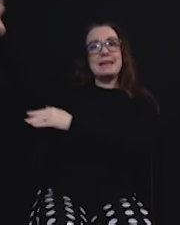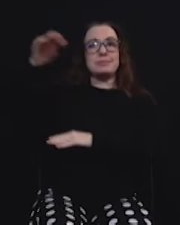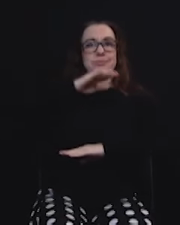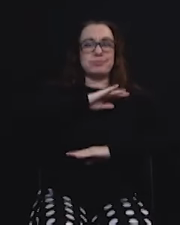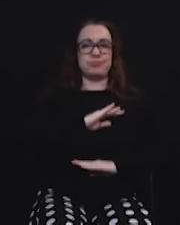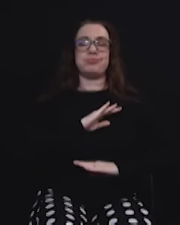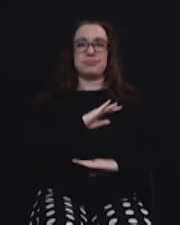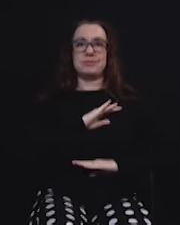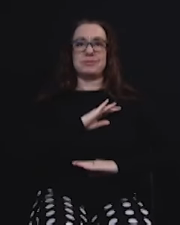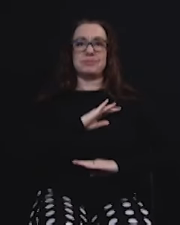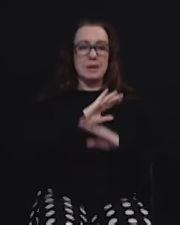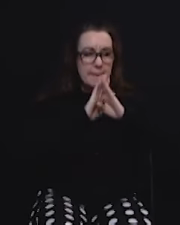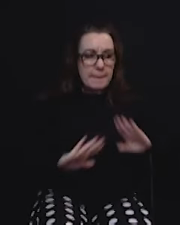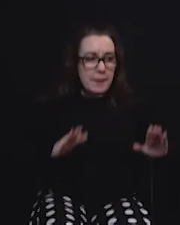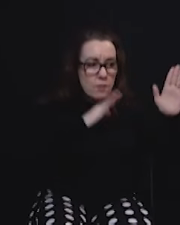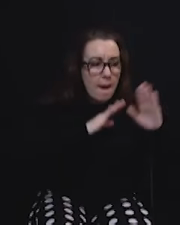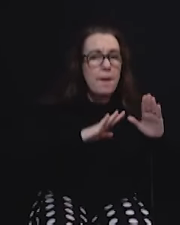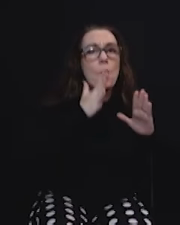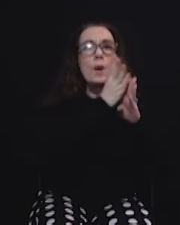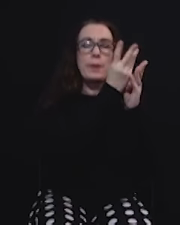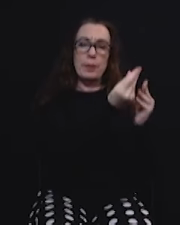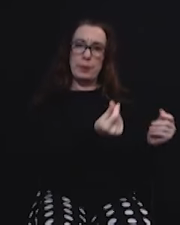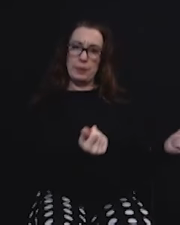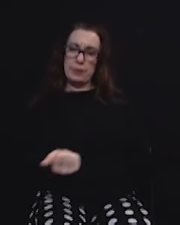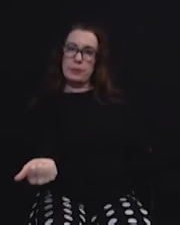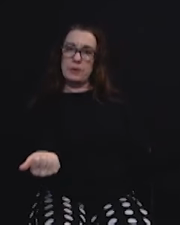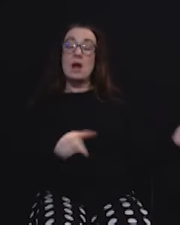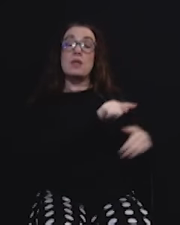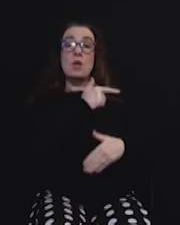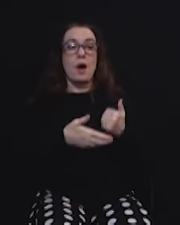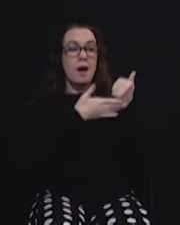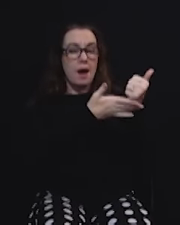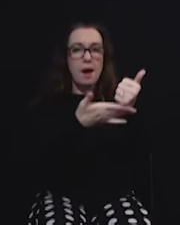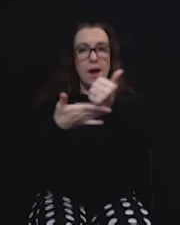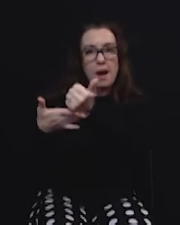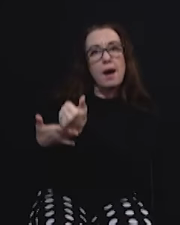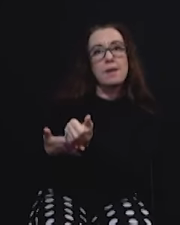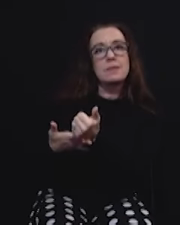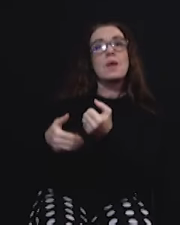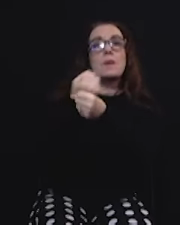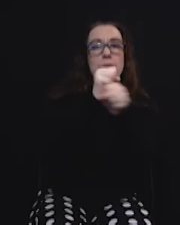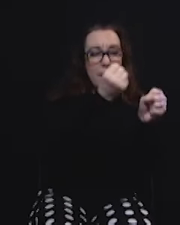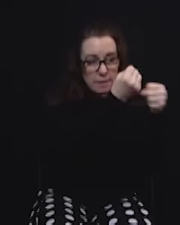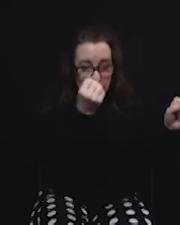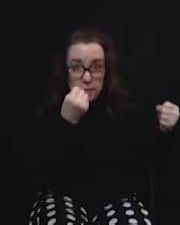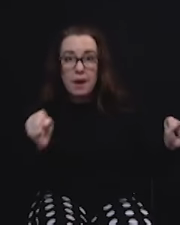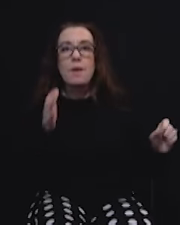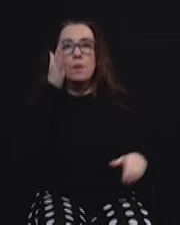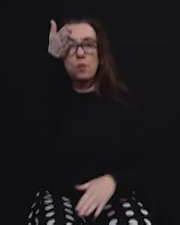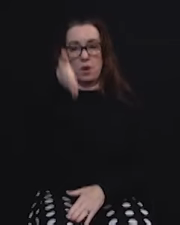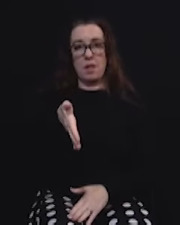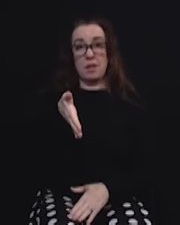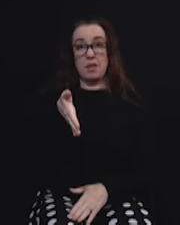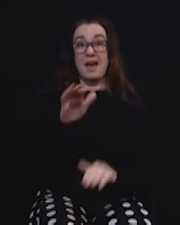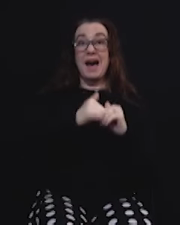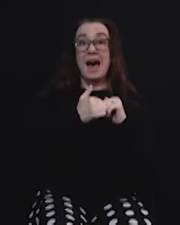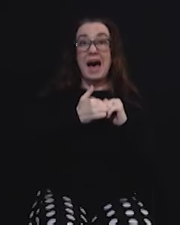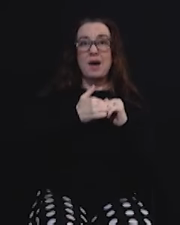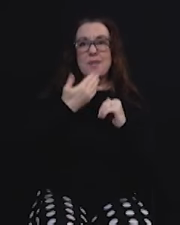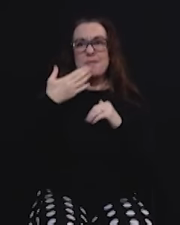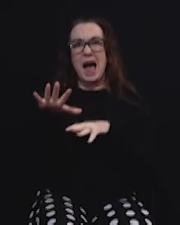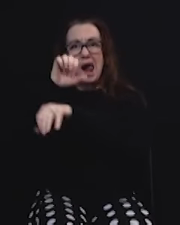in the time of trouble. The Lord helps them and rescues them. He rescues them from the